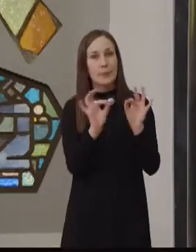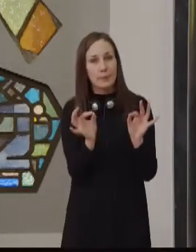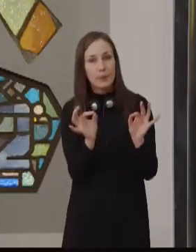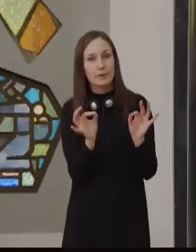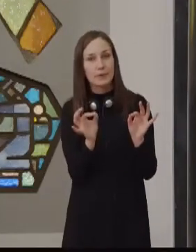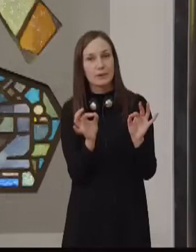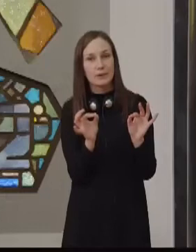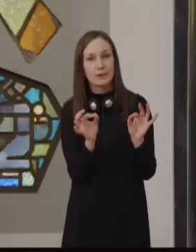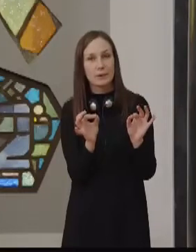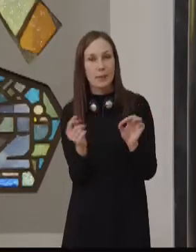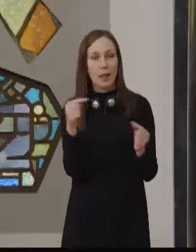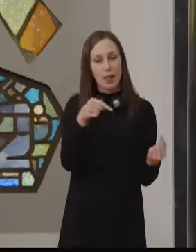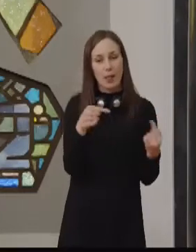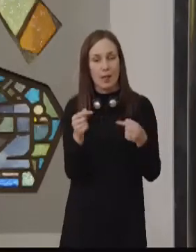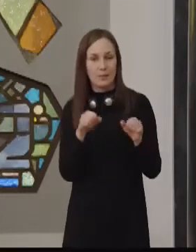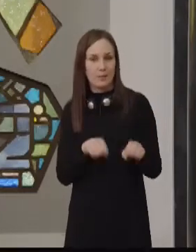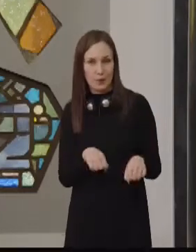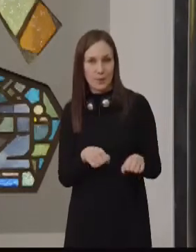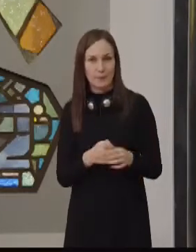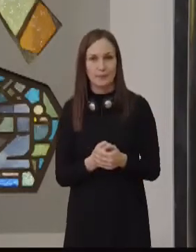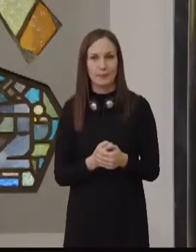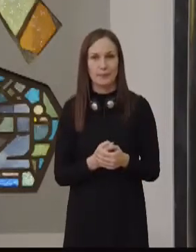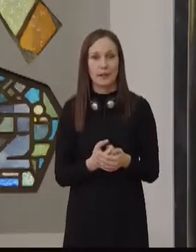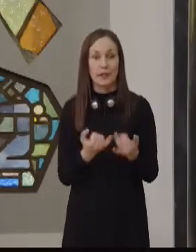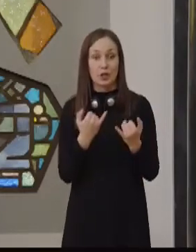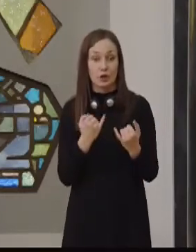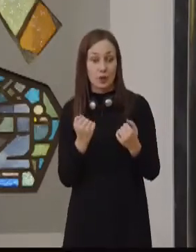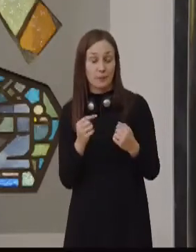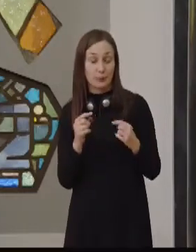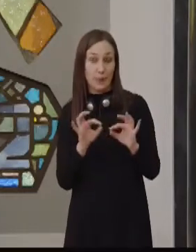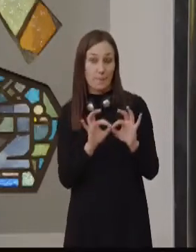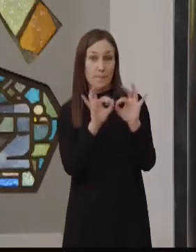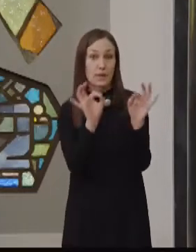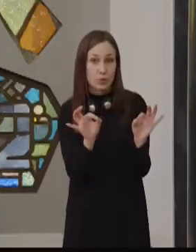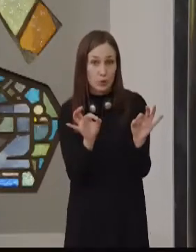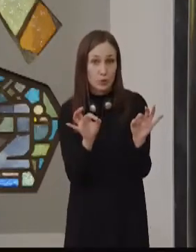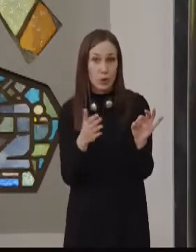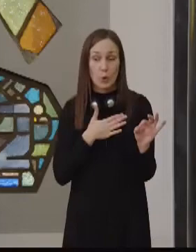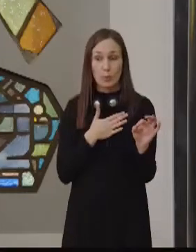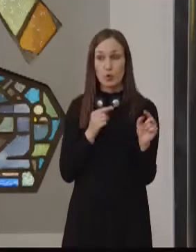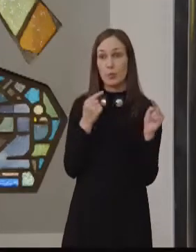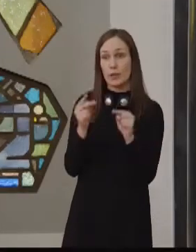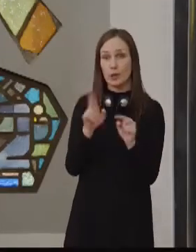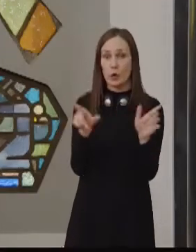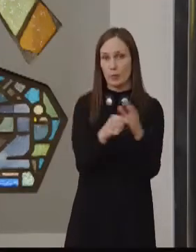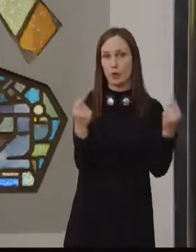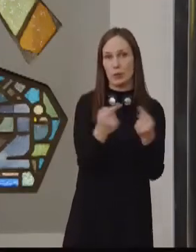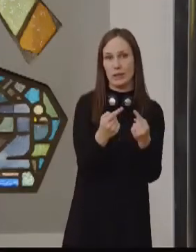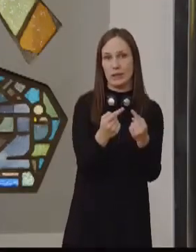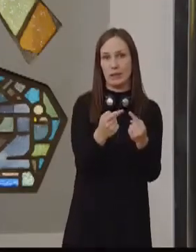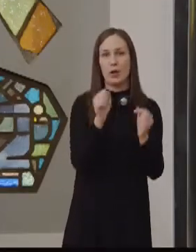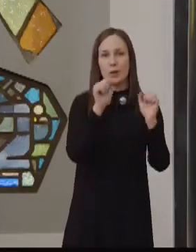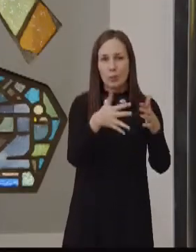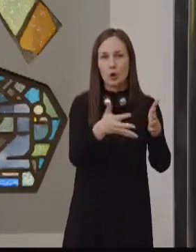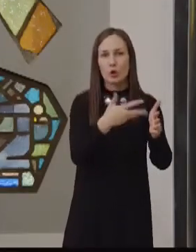family, but a compromise is a two-way thing. Our opponents have